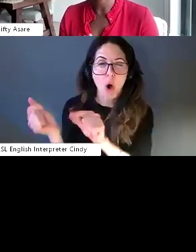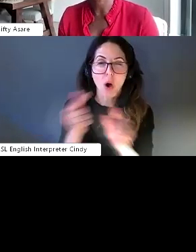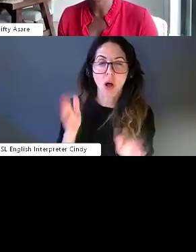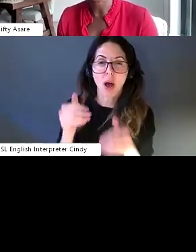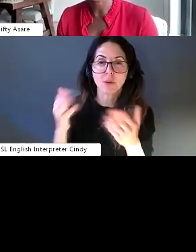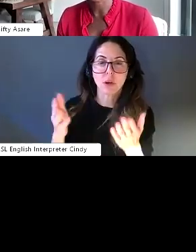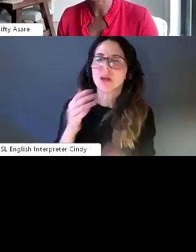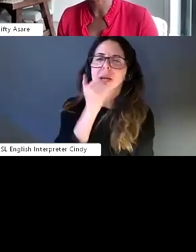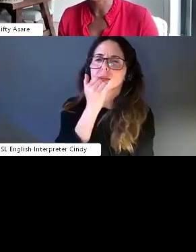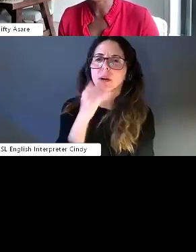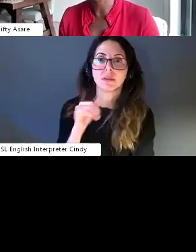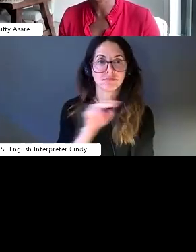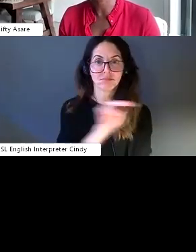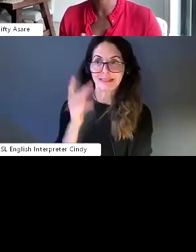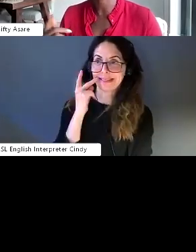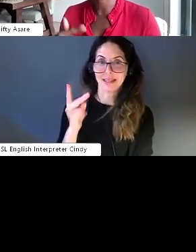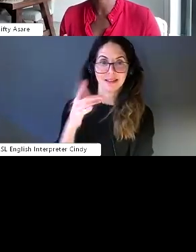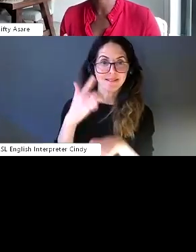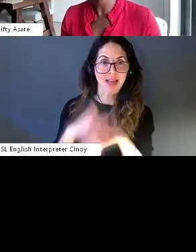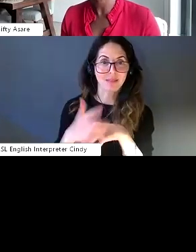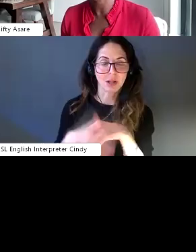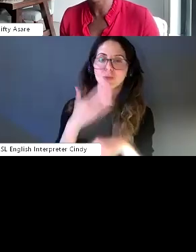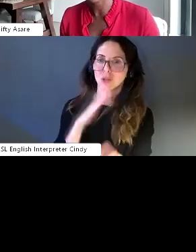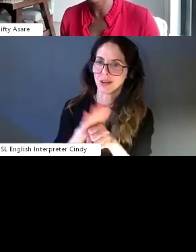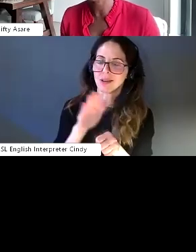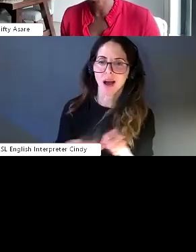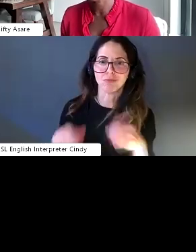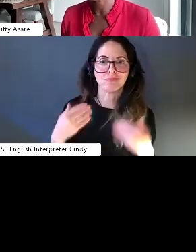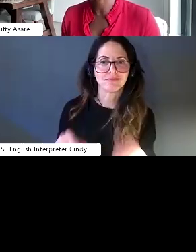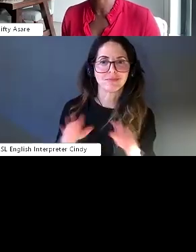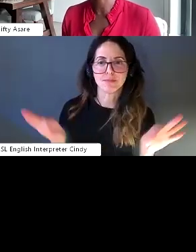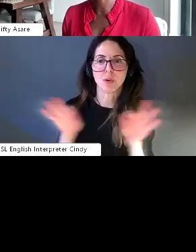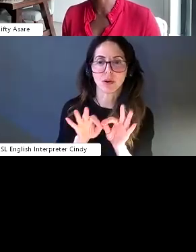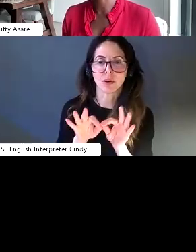them available is important because it really reinforces